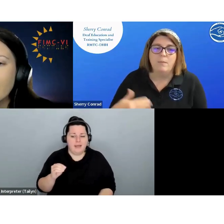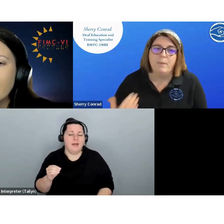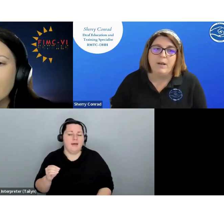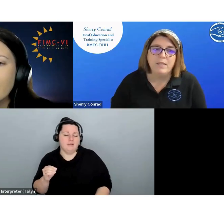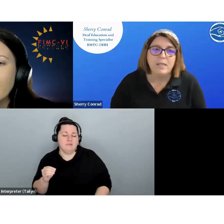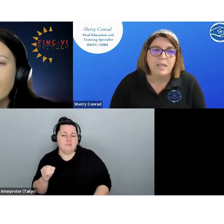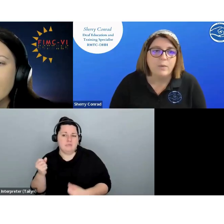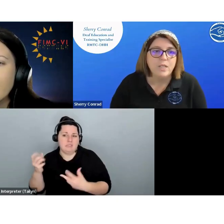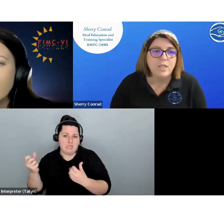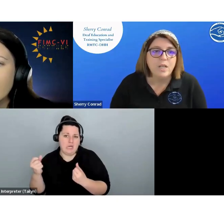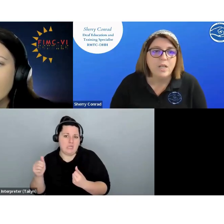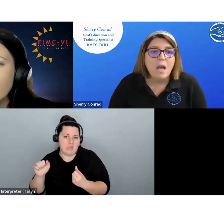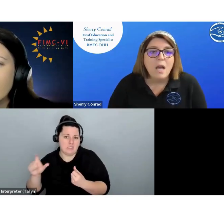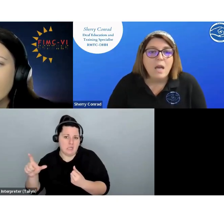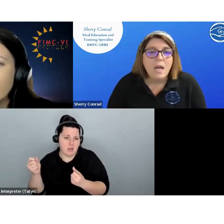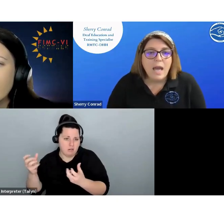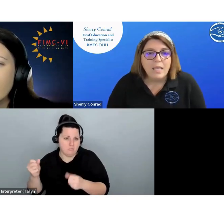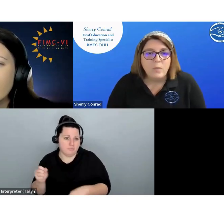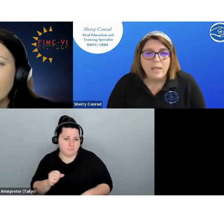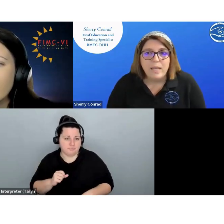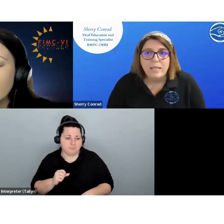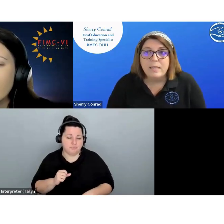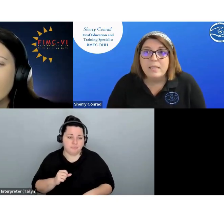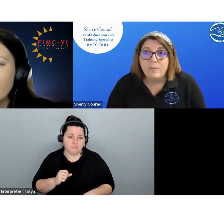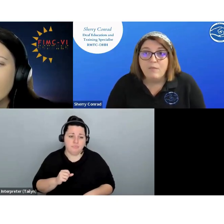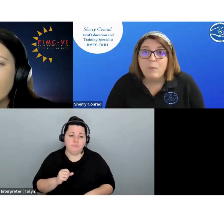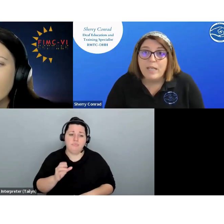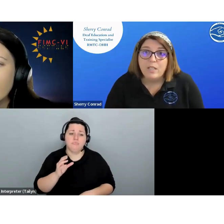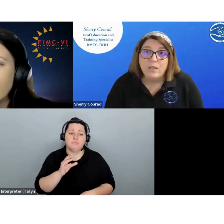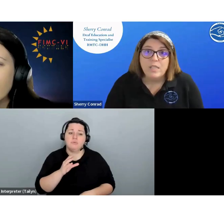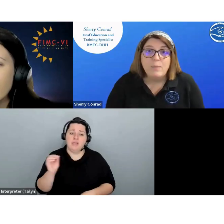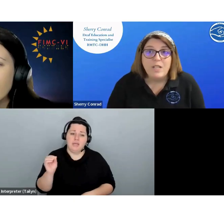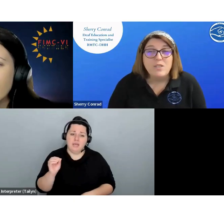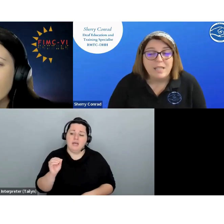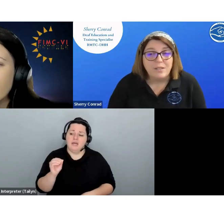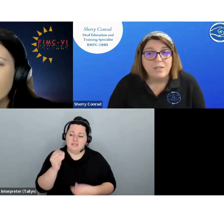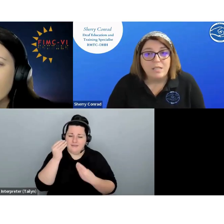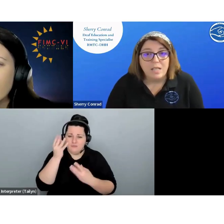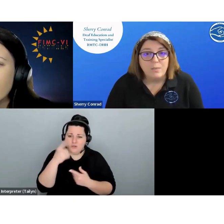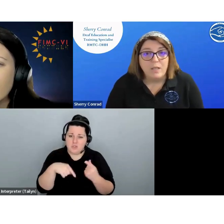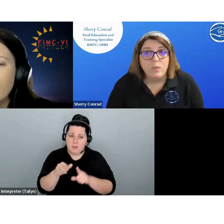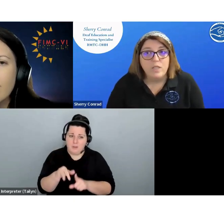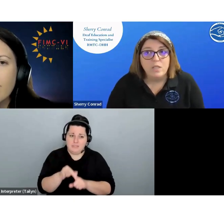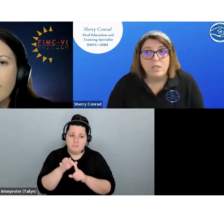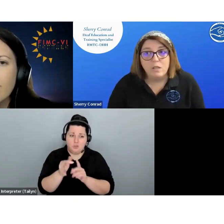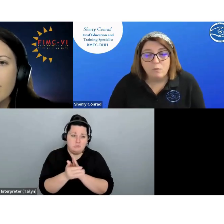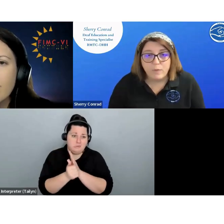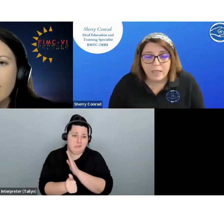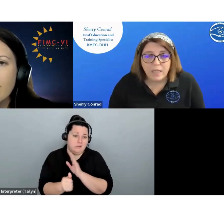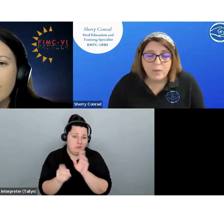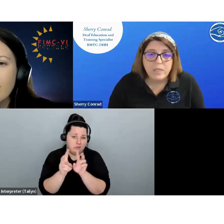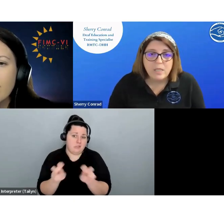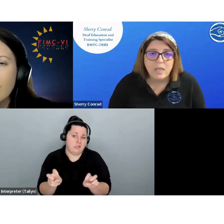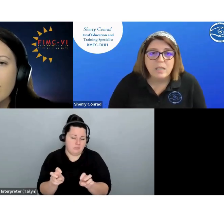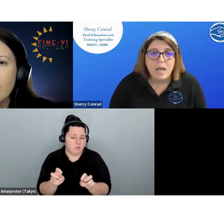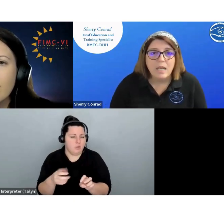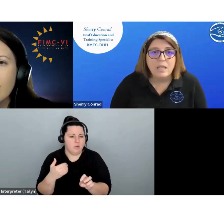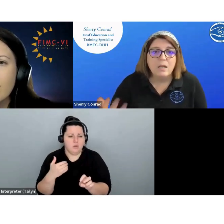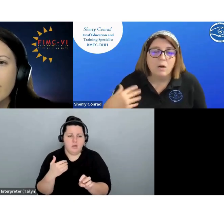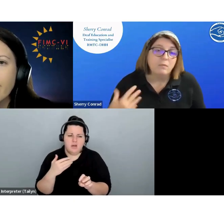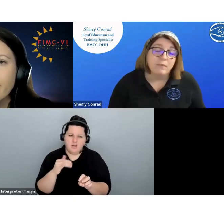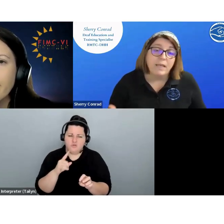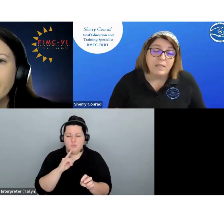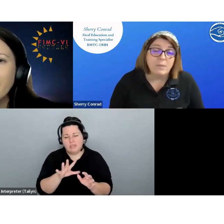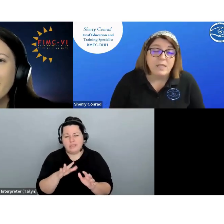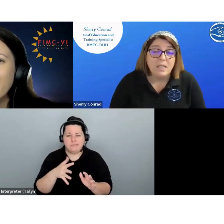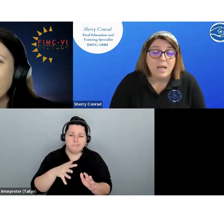language, American Sign Language, as well as some information on the special skills assessment, which is really loosely